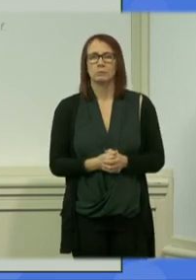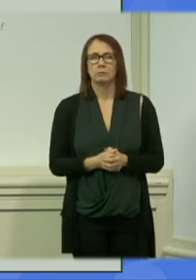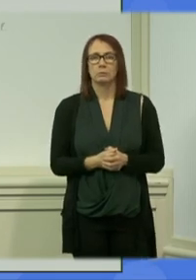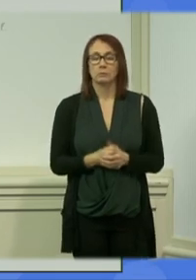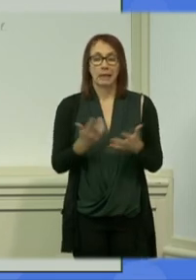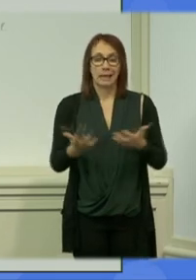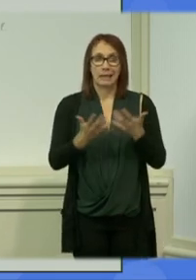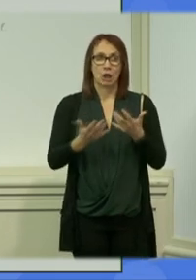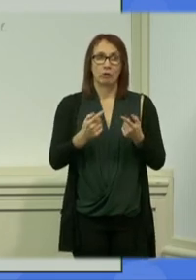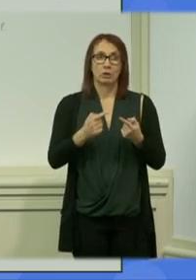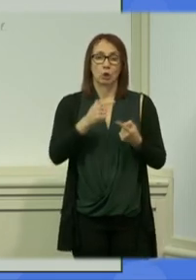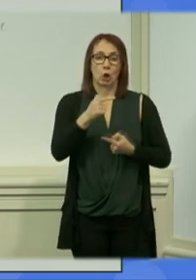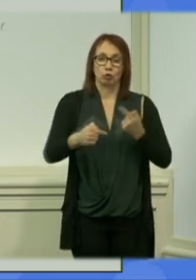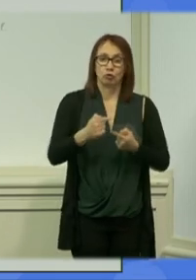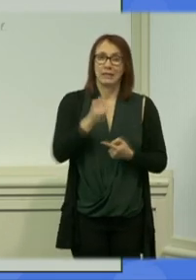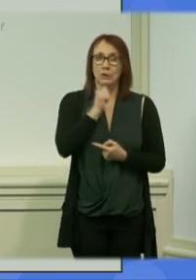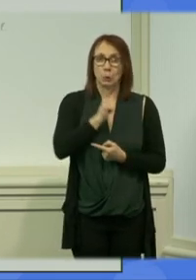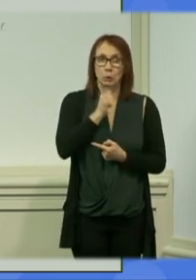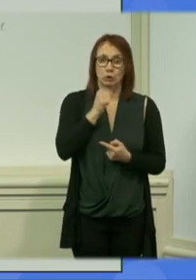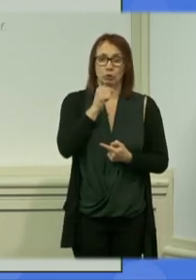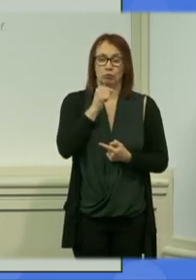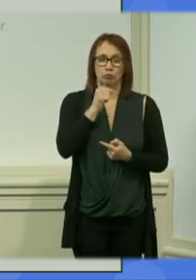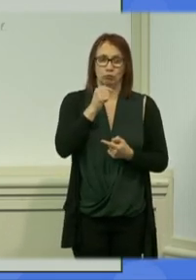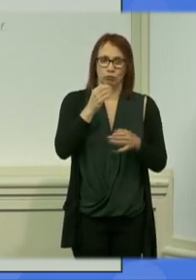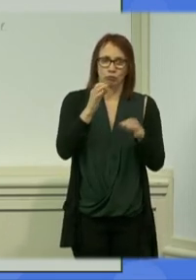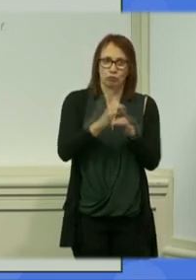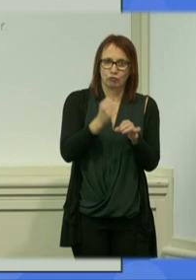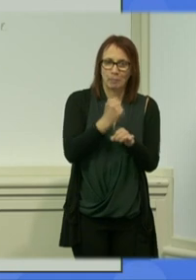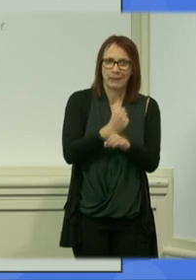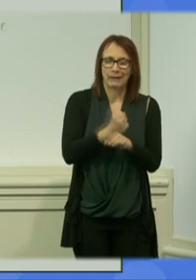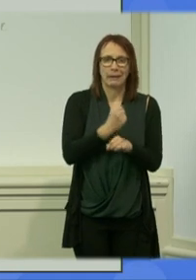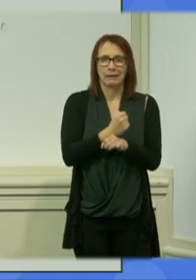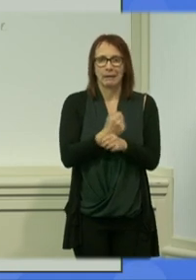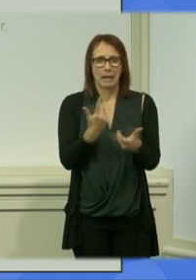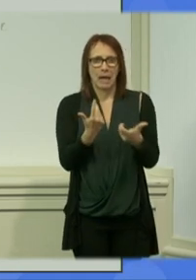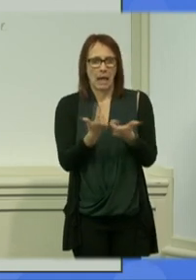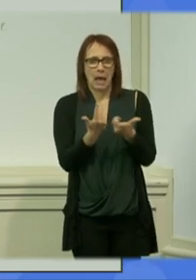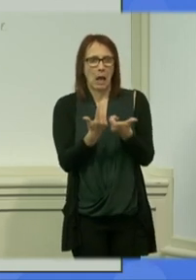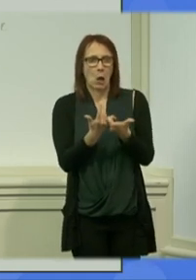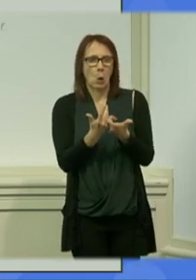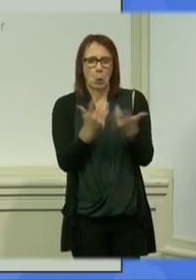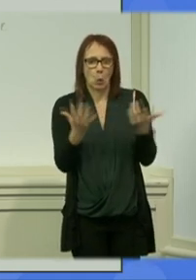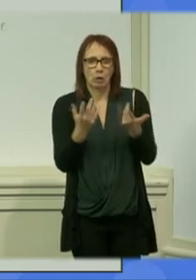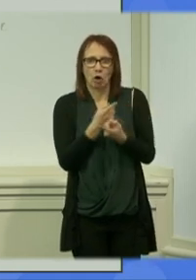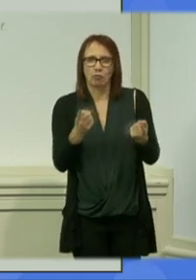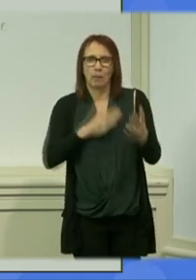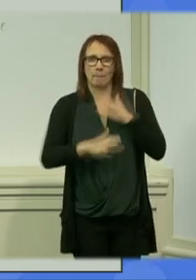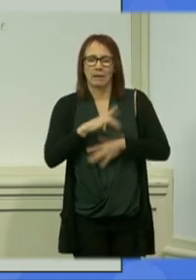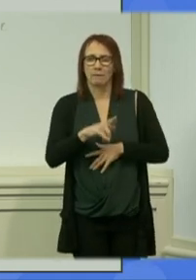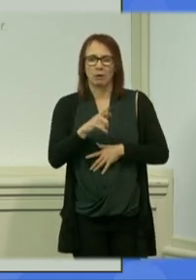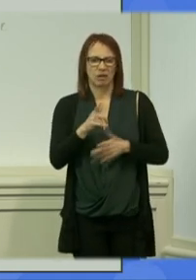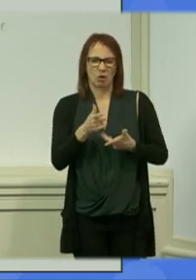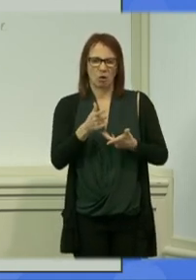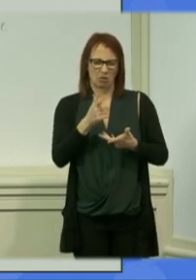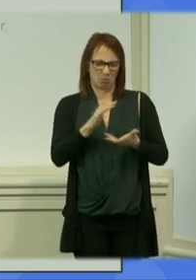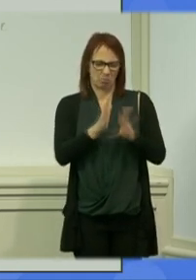and recycle, a kind of circular economy approach. Can we use the tax system to encourage people to get things repaired rather than going out and buying brand new stuff